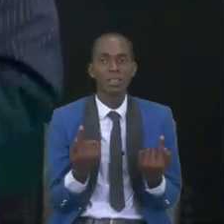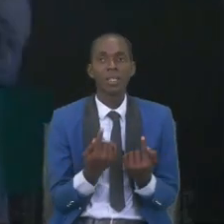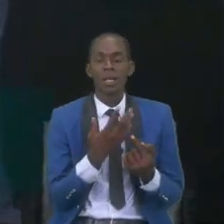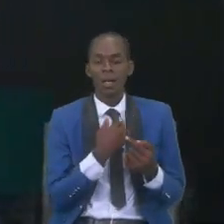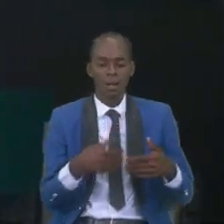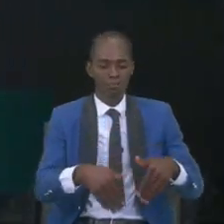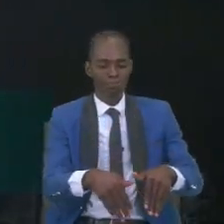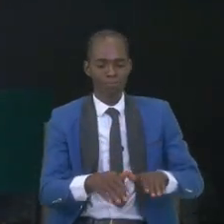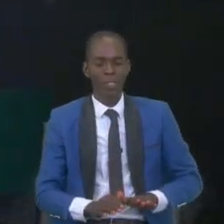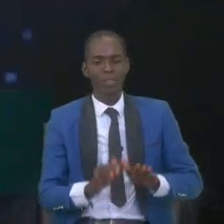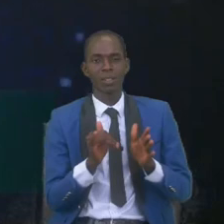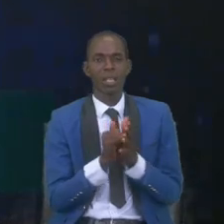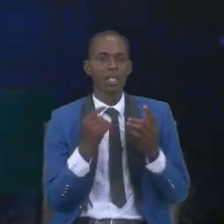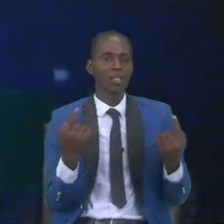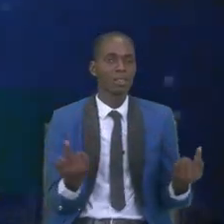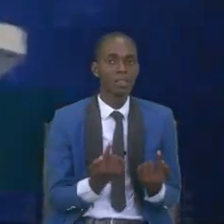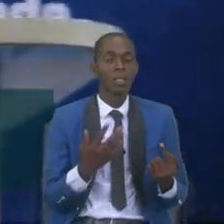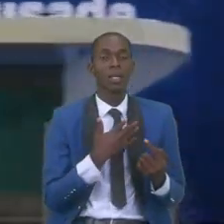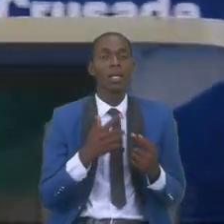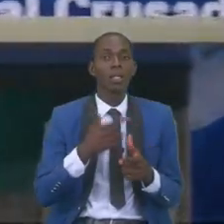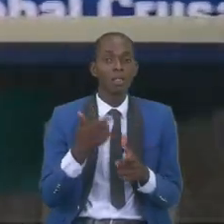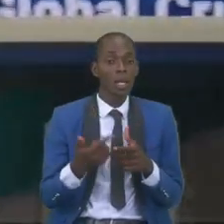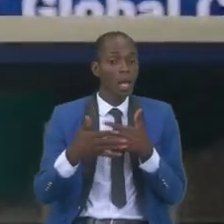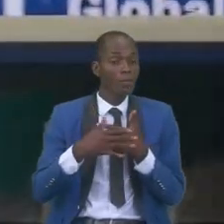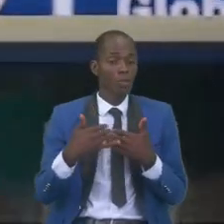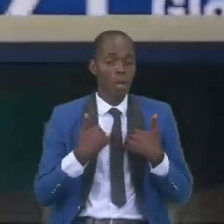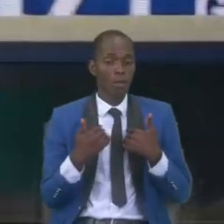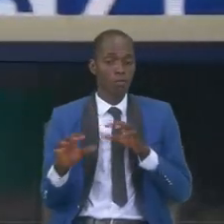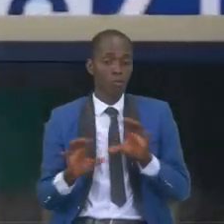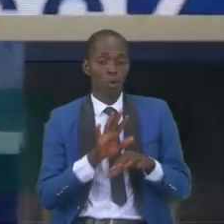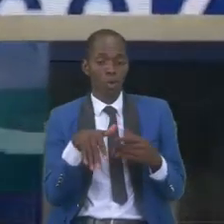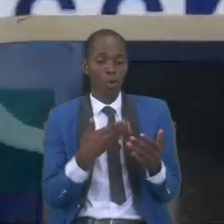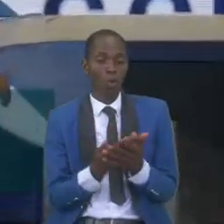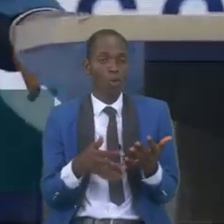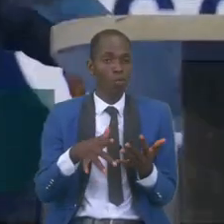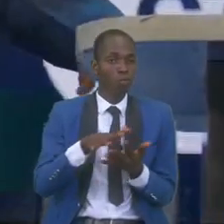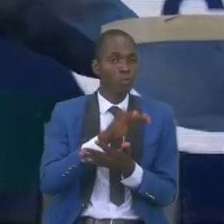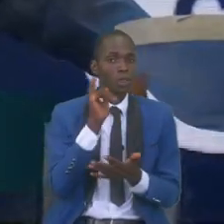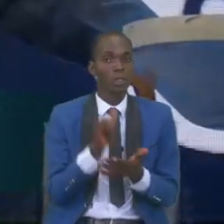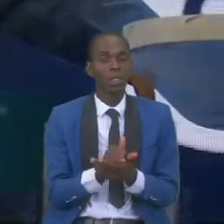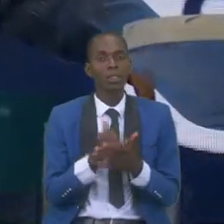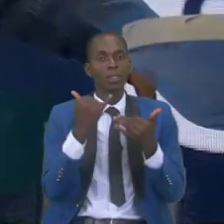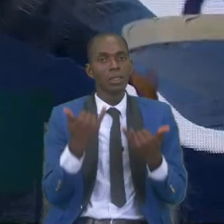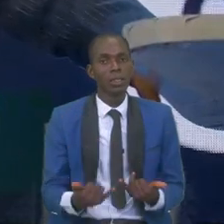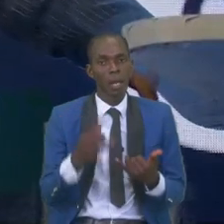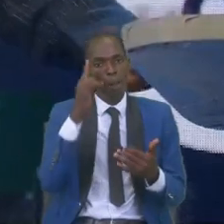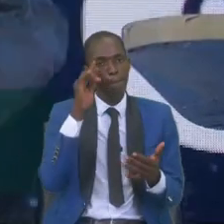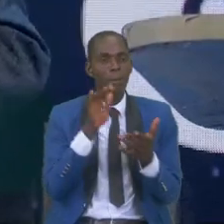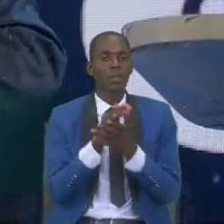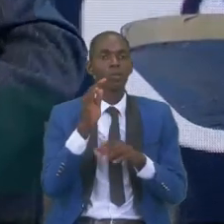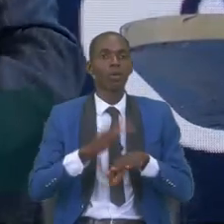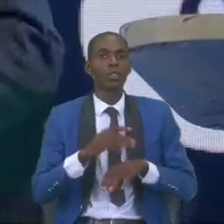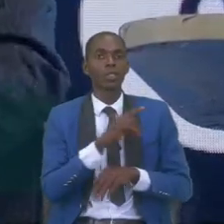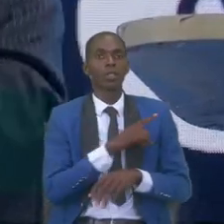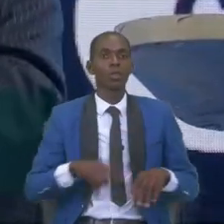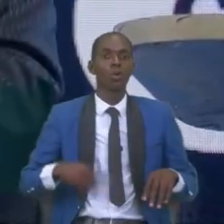that sin. And then, after you've done that, believe on the Lord who has paid the price